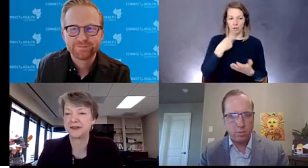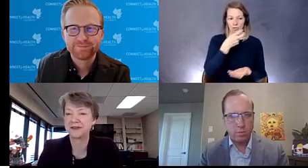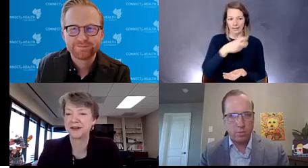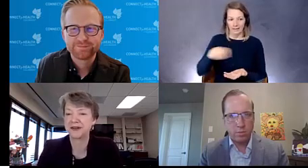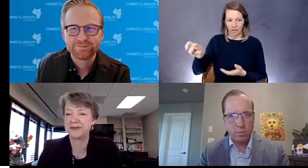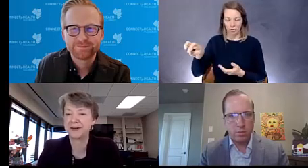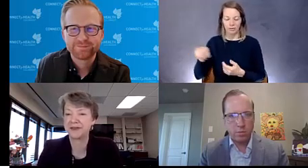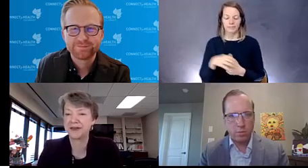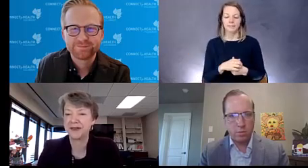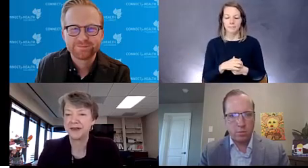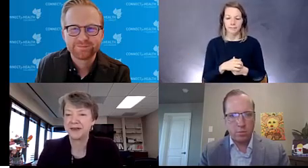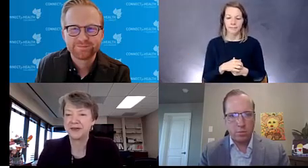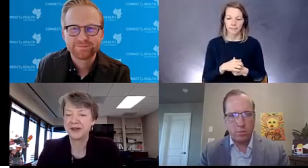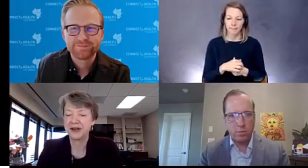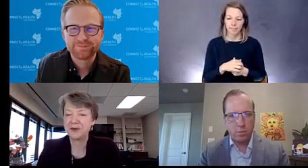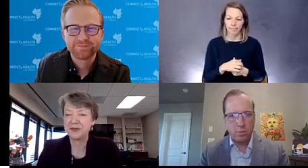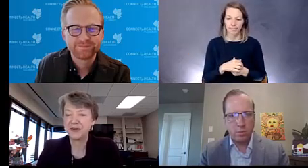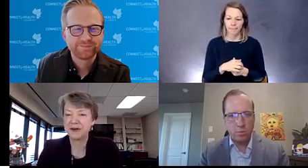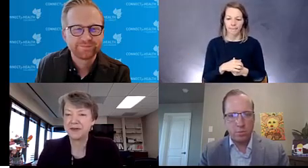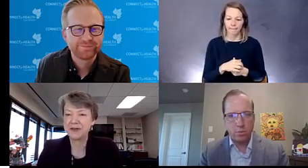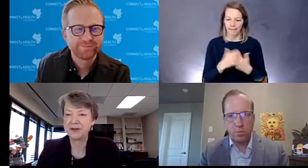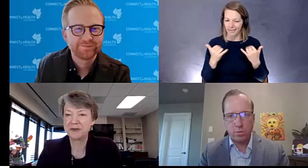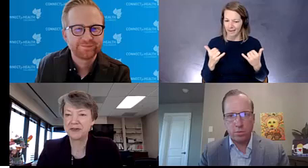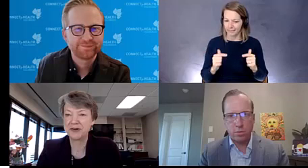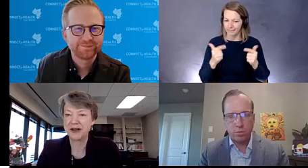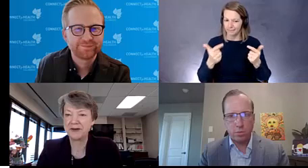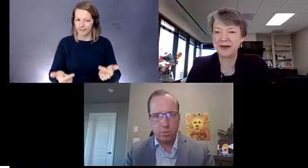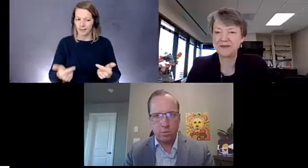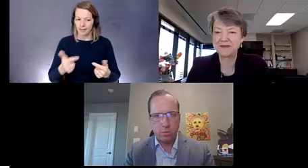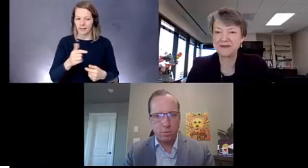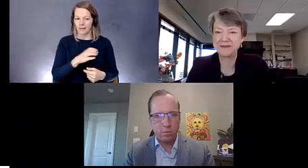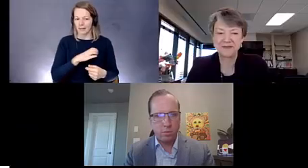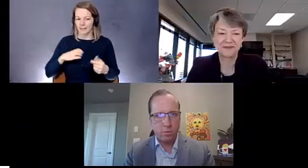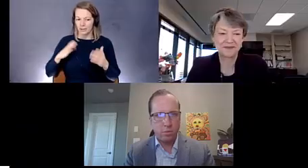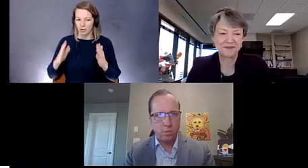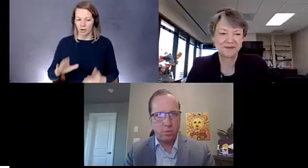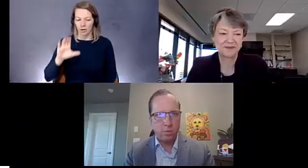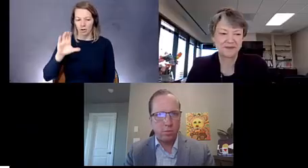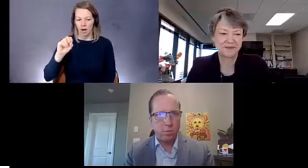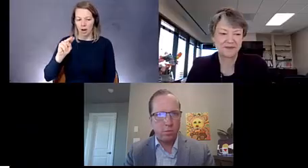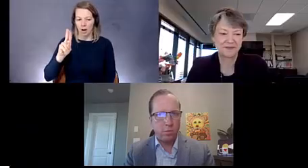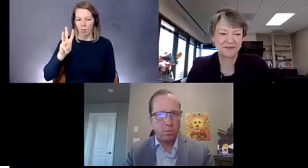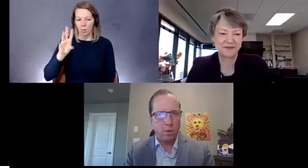Colorado transition into coverage. So now we'll turn it over to Commissioner Conway.